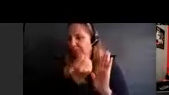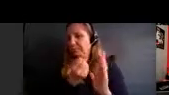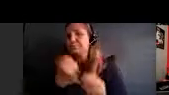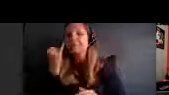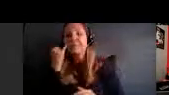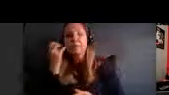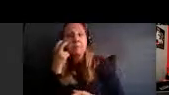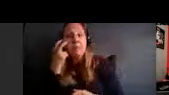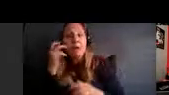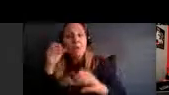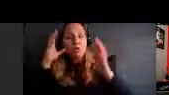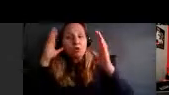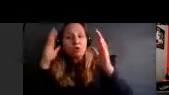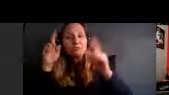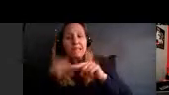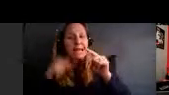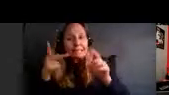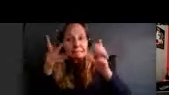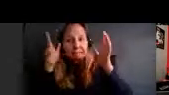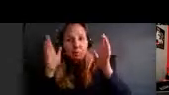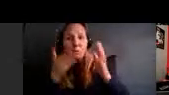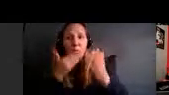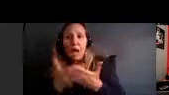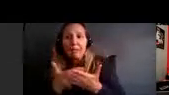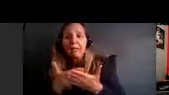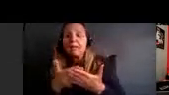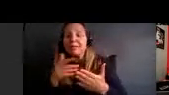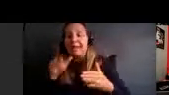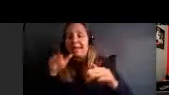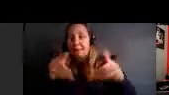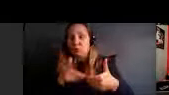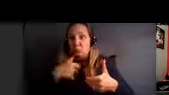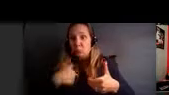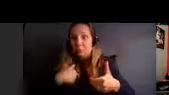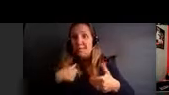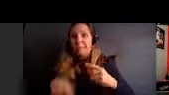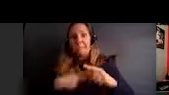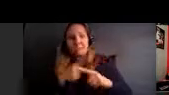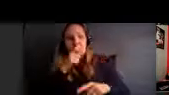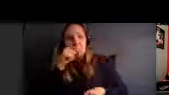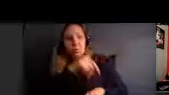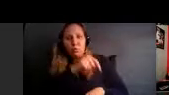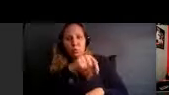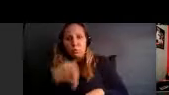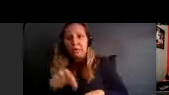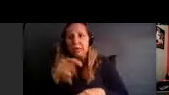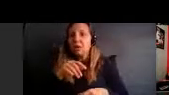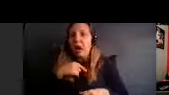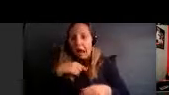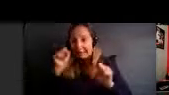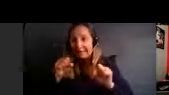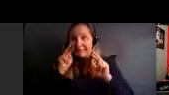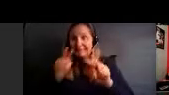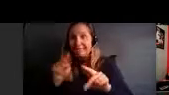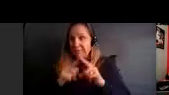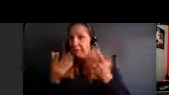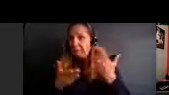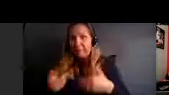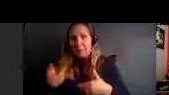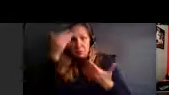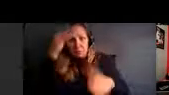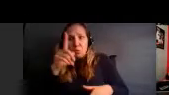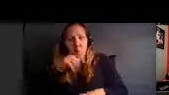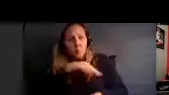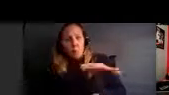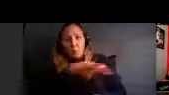vision, introduce yourself and anyone else who's in the interaction. Just because you can see those people doesn't mean that they know exactly who's around you or that they're